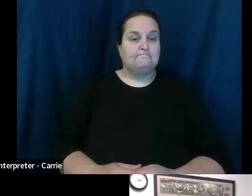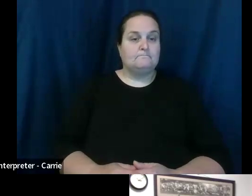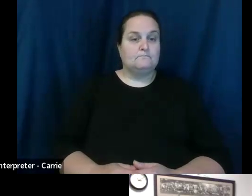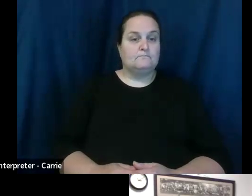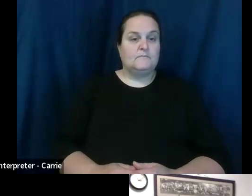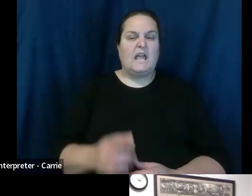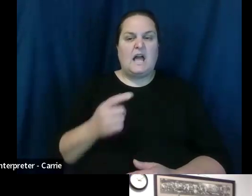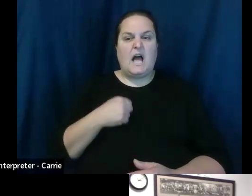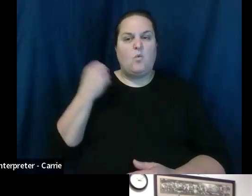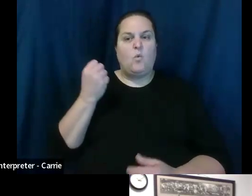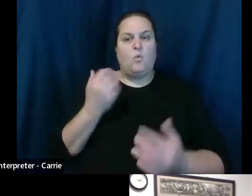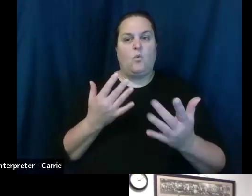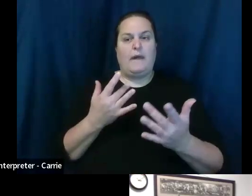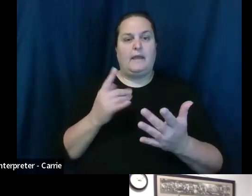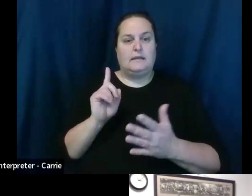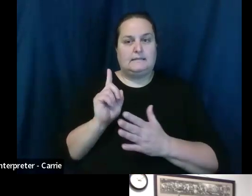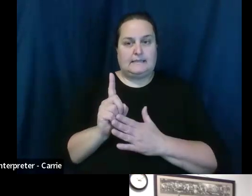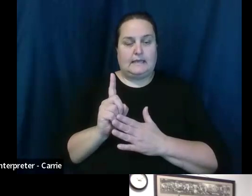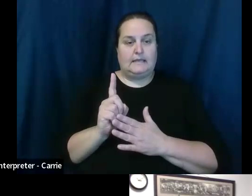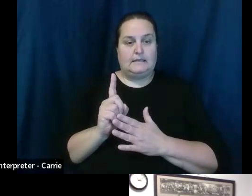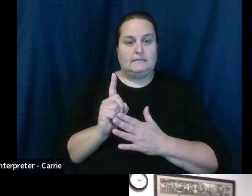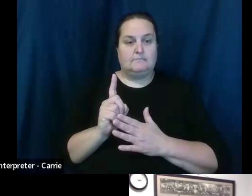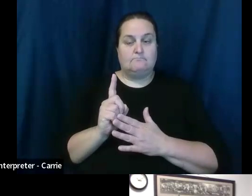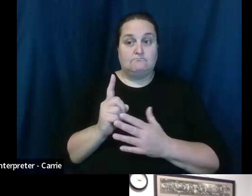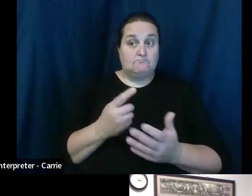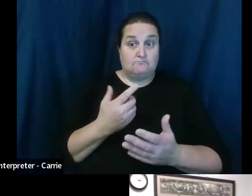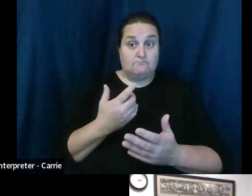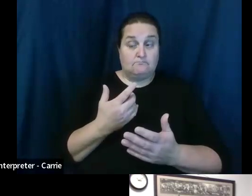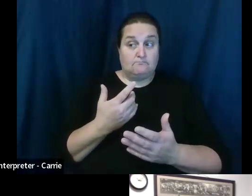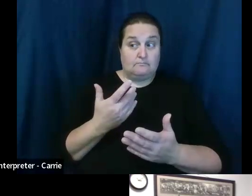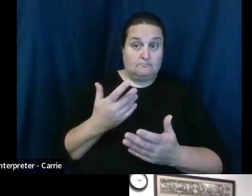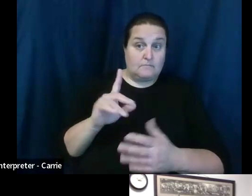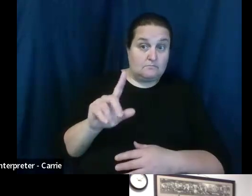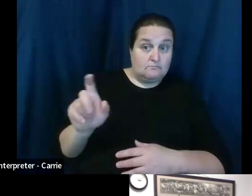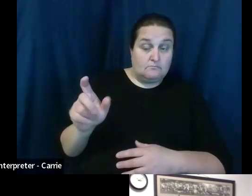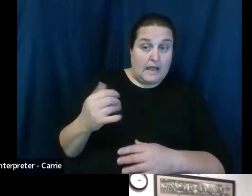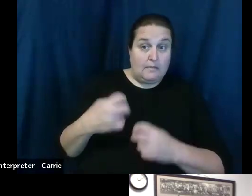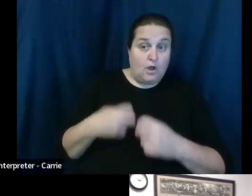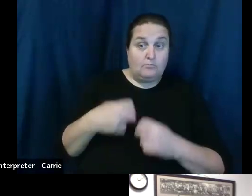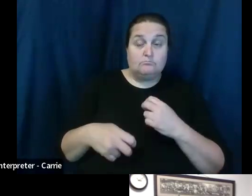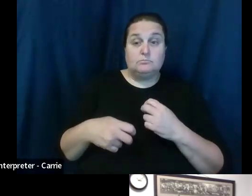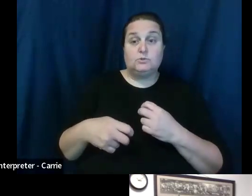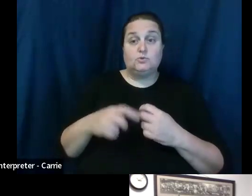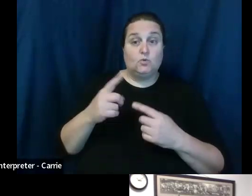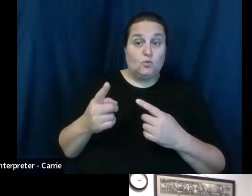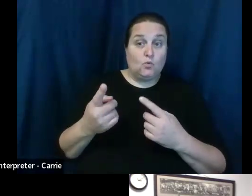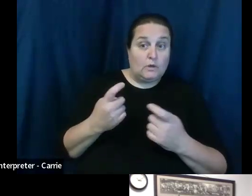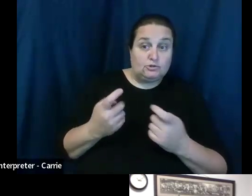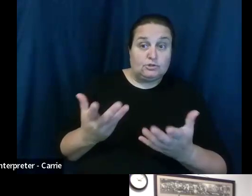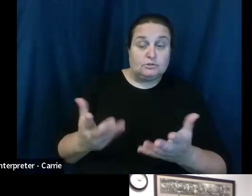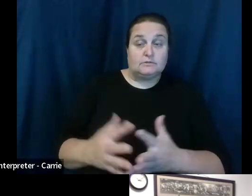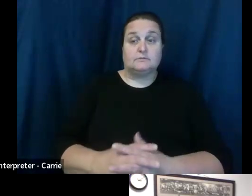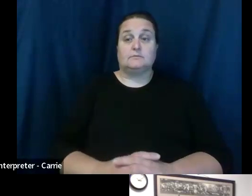I'm going to take a second and make sure, is anybody having any issues? Anybody have any questions?